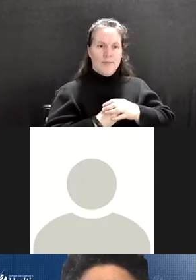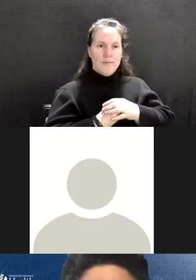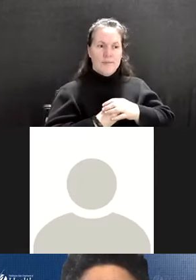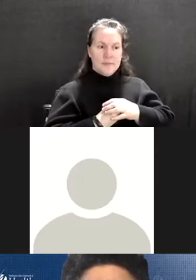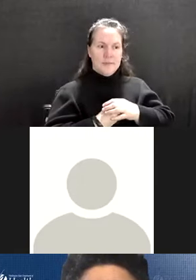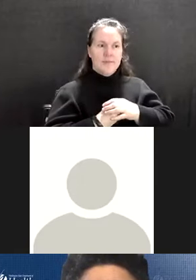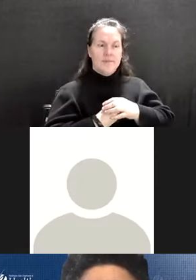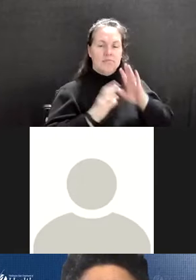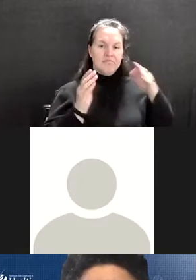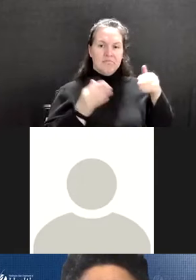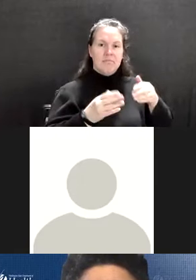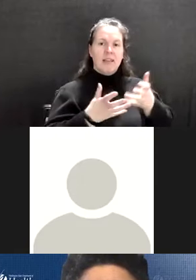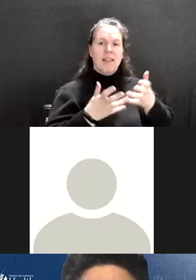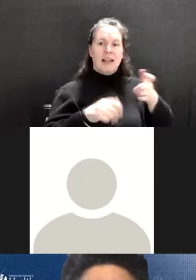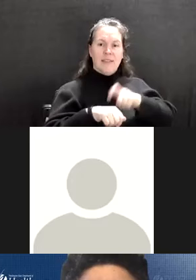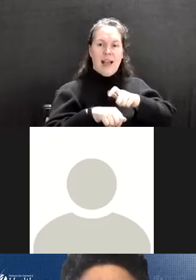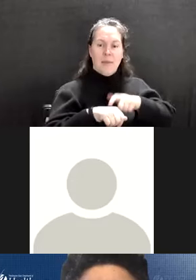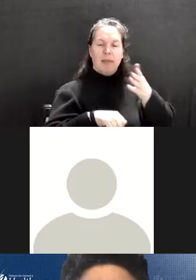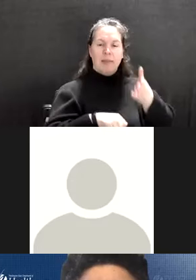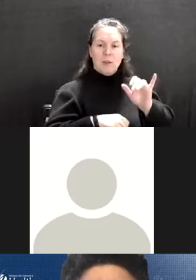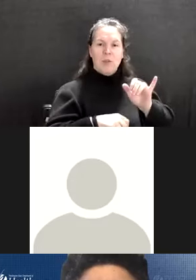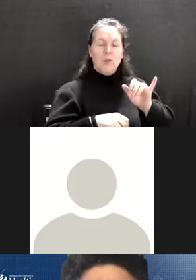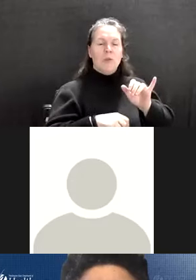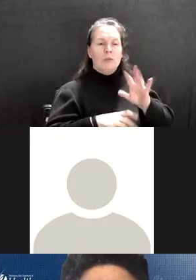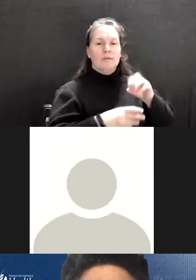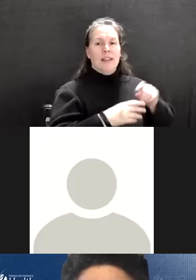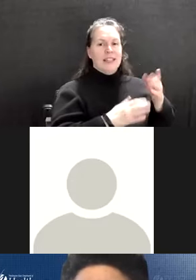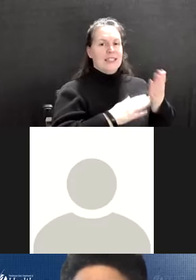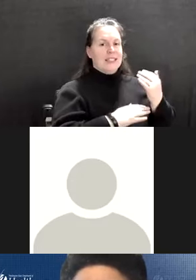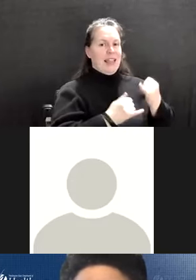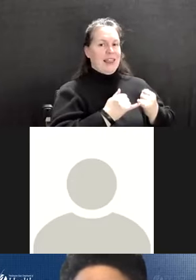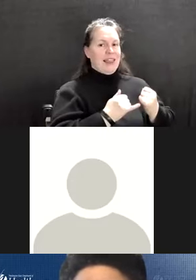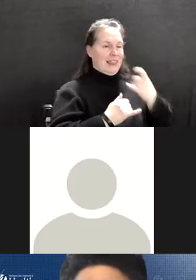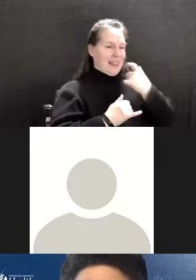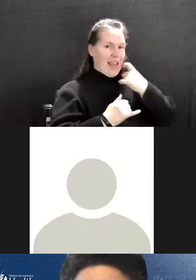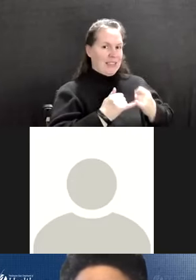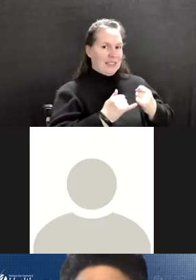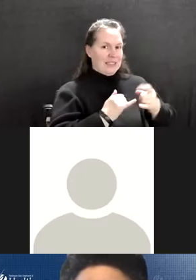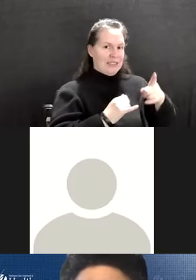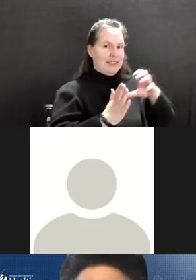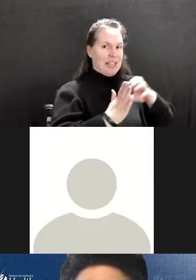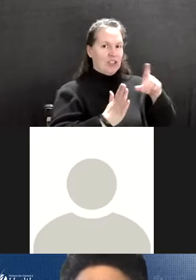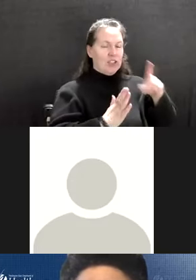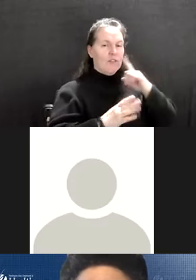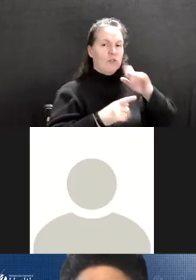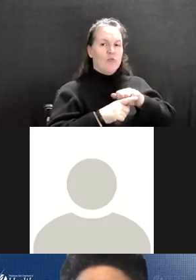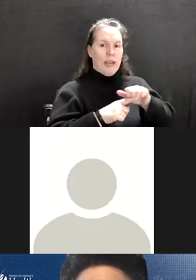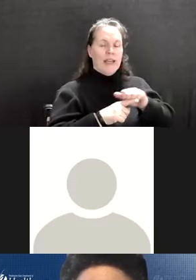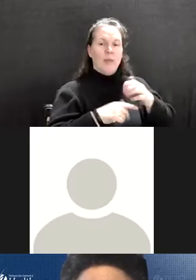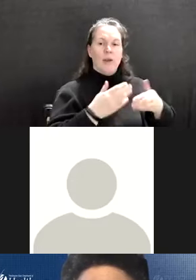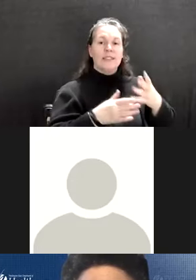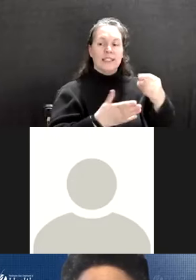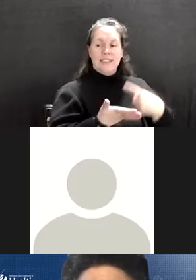and spend quite a bit of time there, as well as this last section, training approval process, and discussing